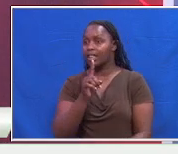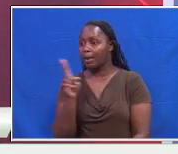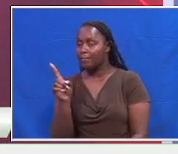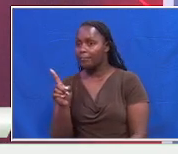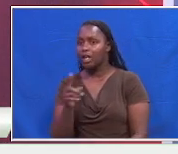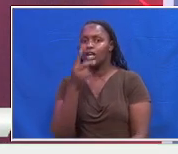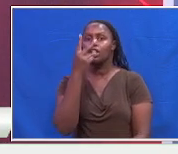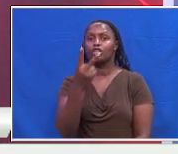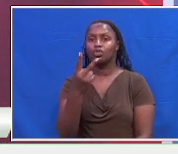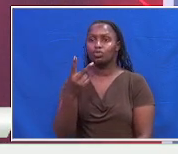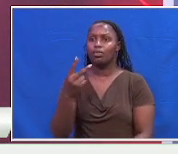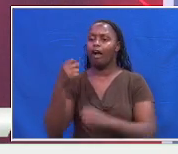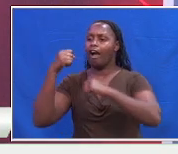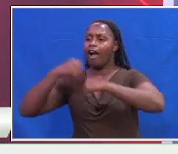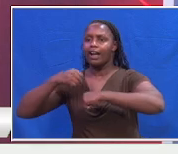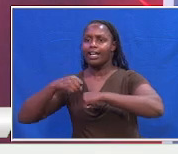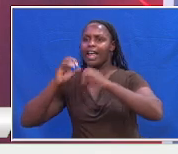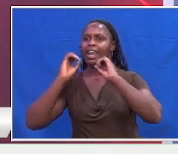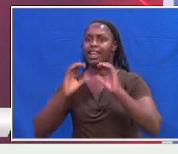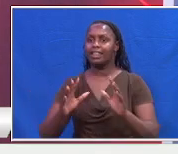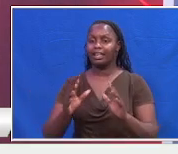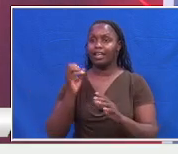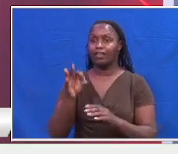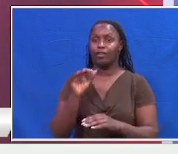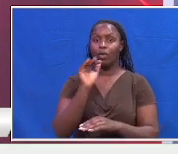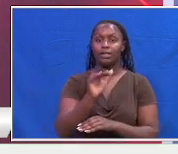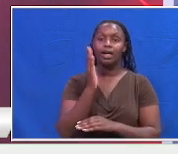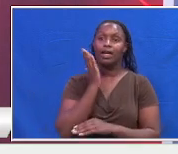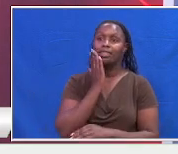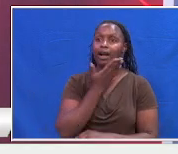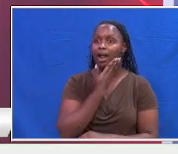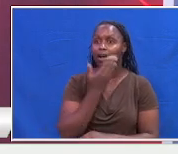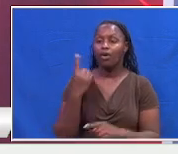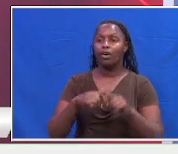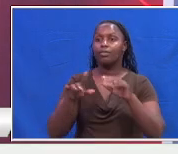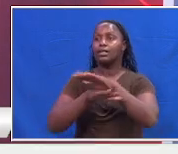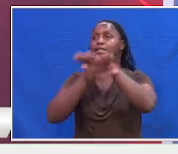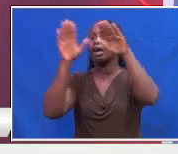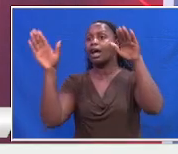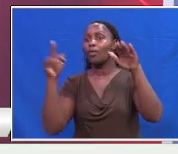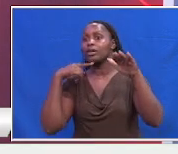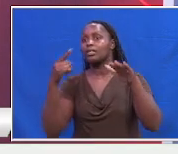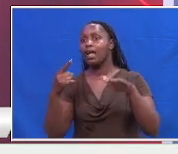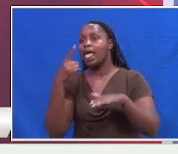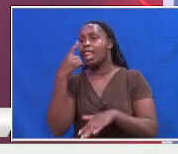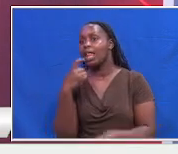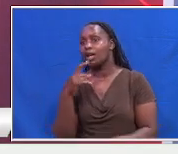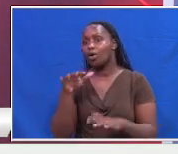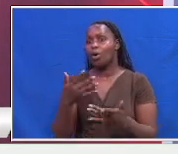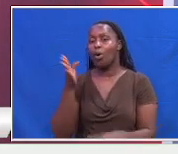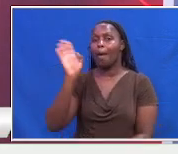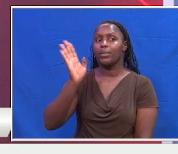hardly agree on anything. If you ask them the color of the sky, they will tell you it's either red or blue. And